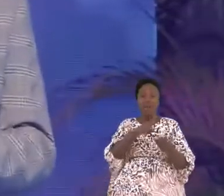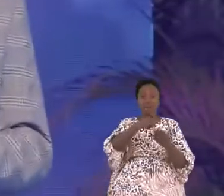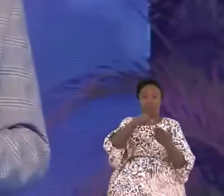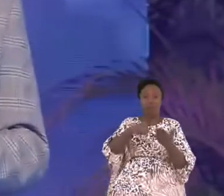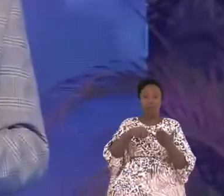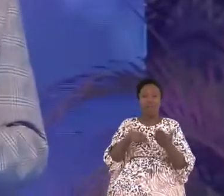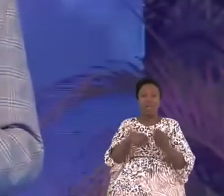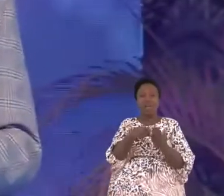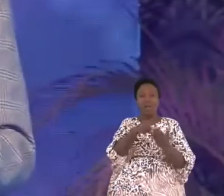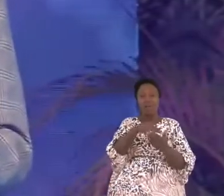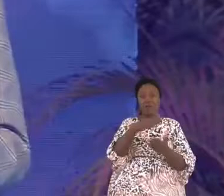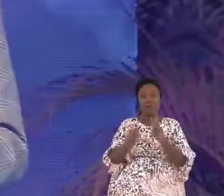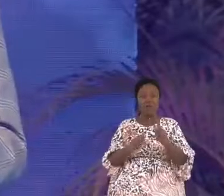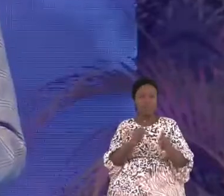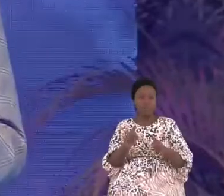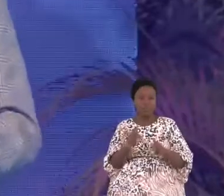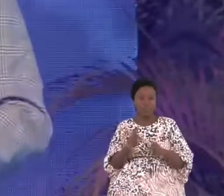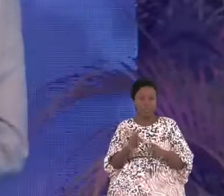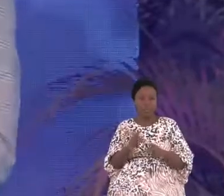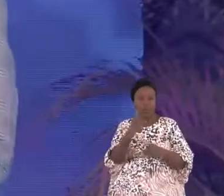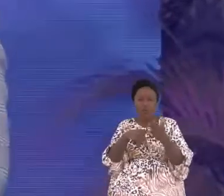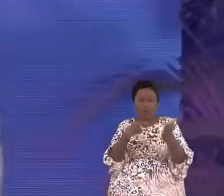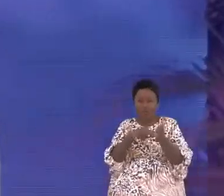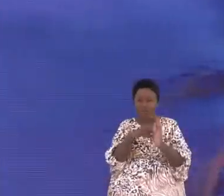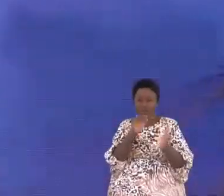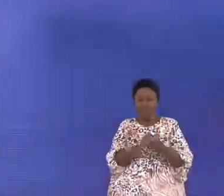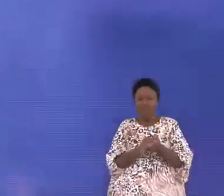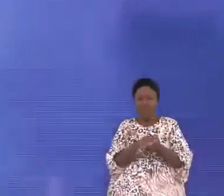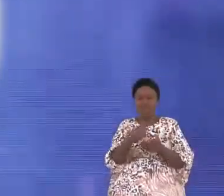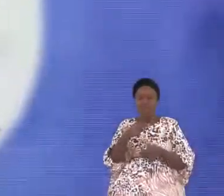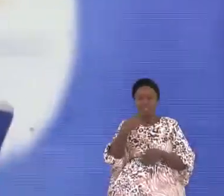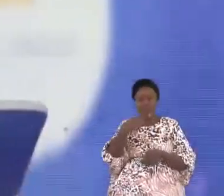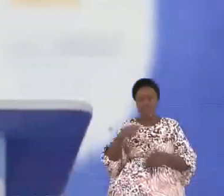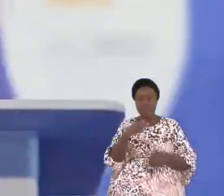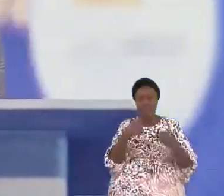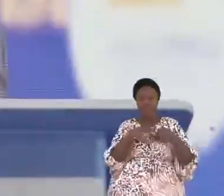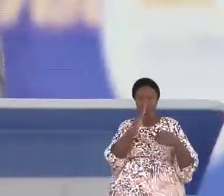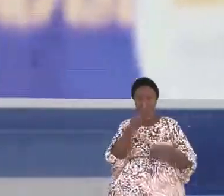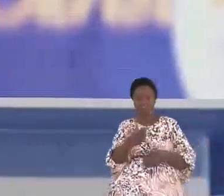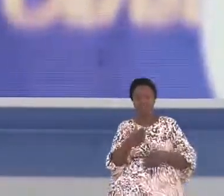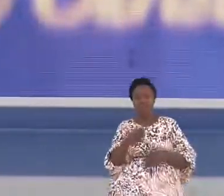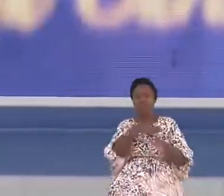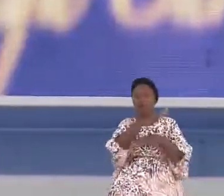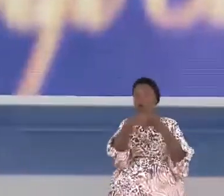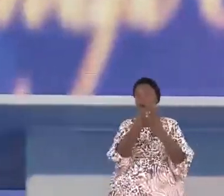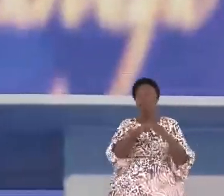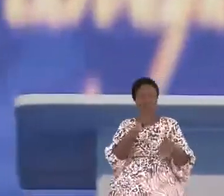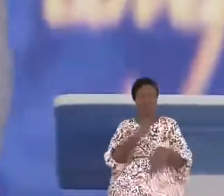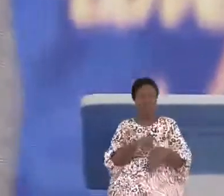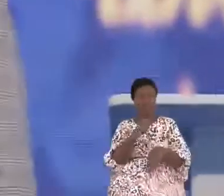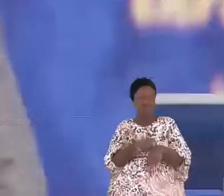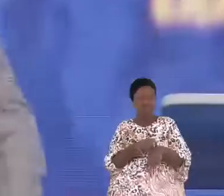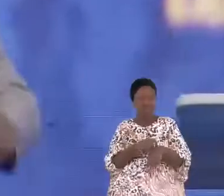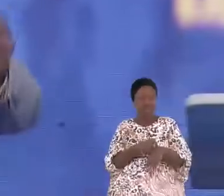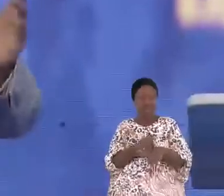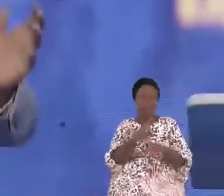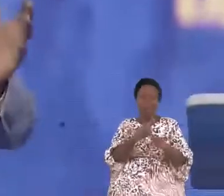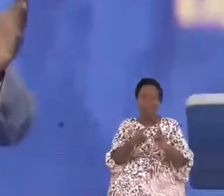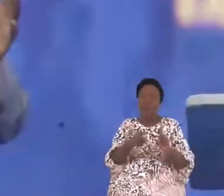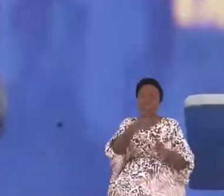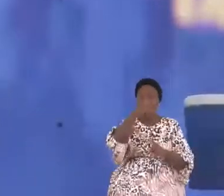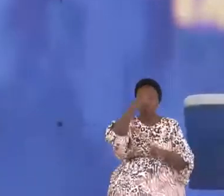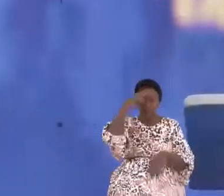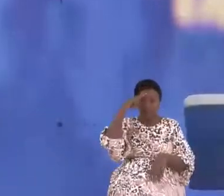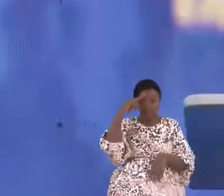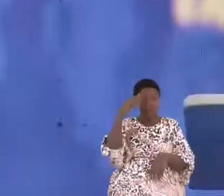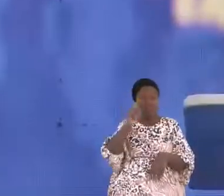people. What does that mean? The serpents had been there all the time. But because the Lord